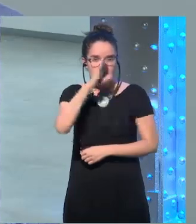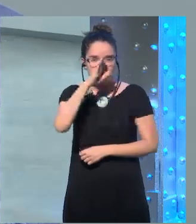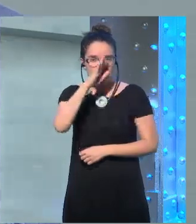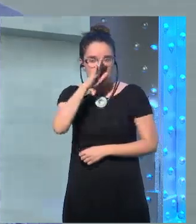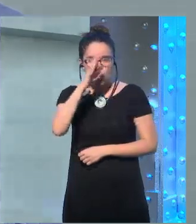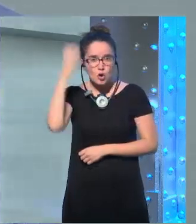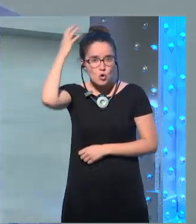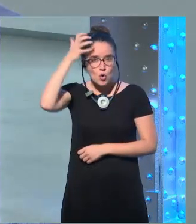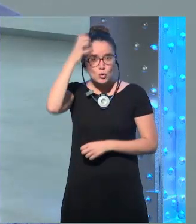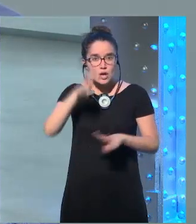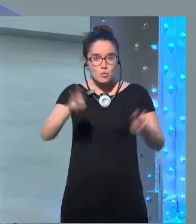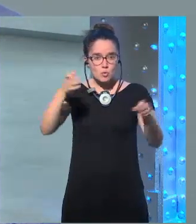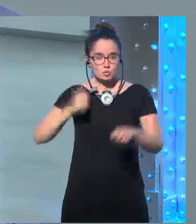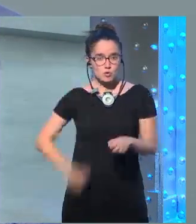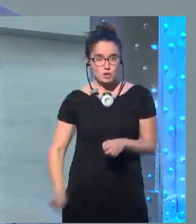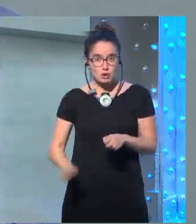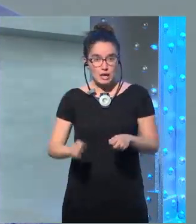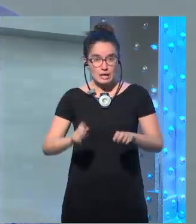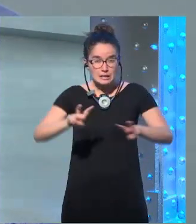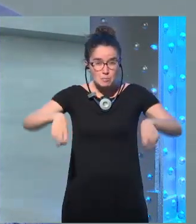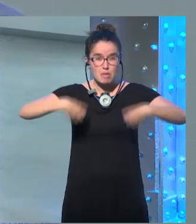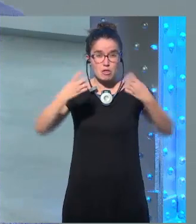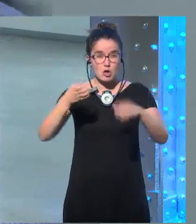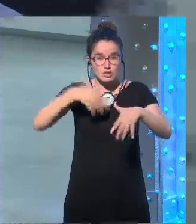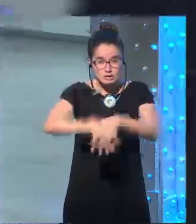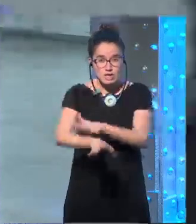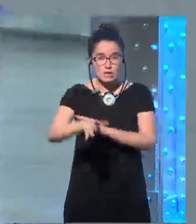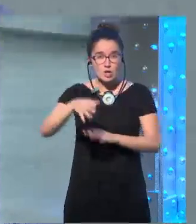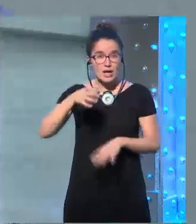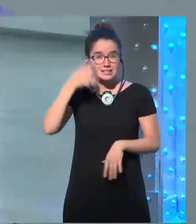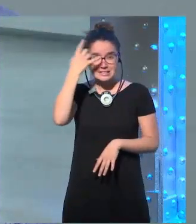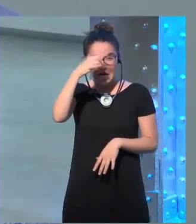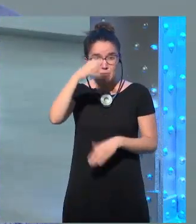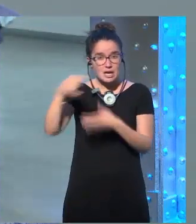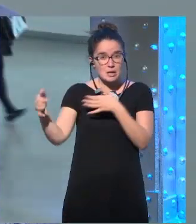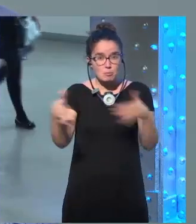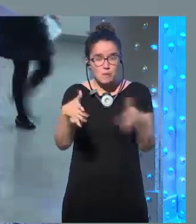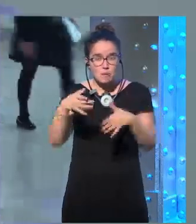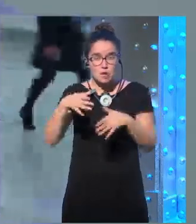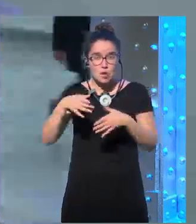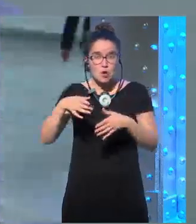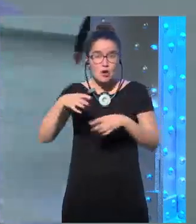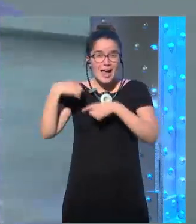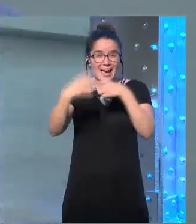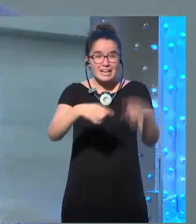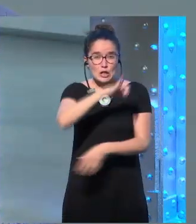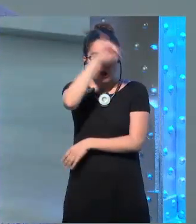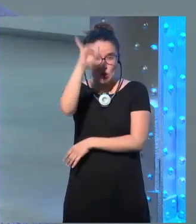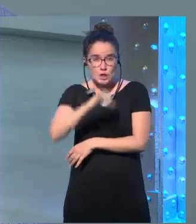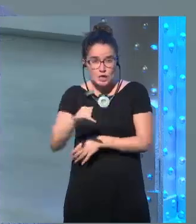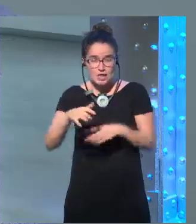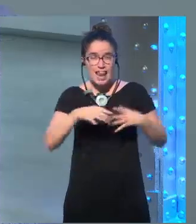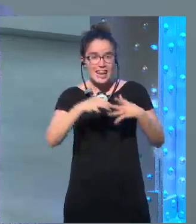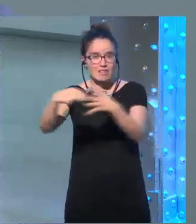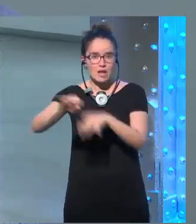in December, in February, new professionals about invention and integration. In Salamanca in March, in Malaga